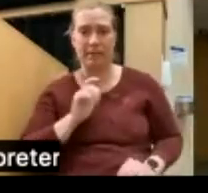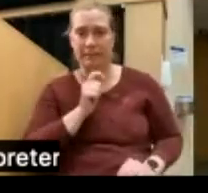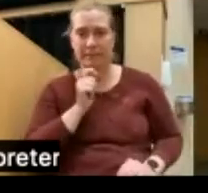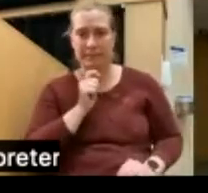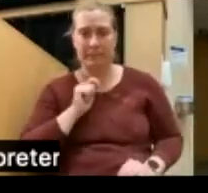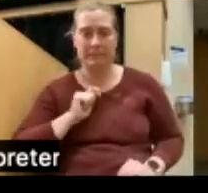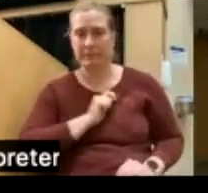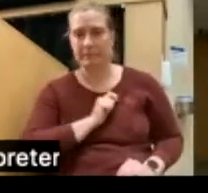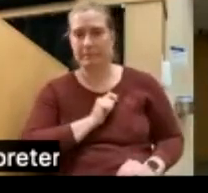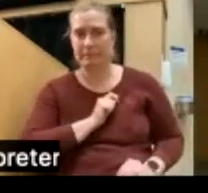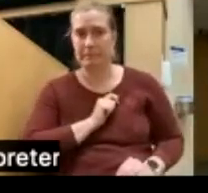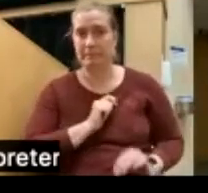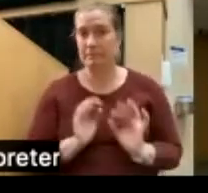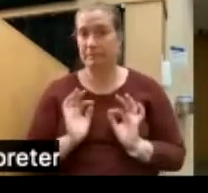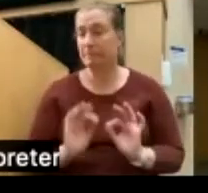All right, wonderful.